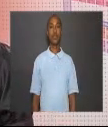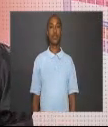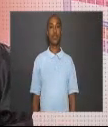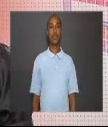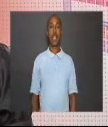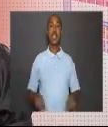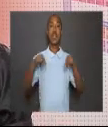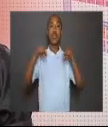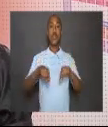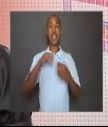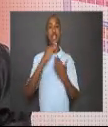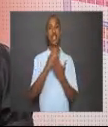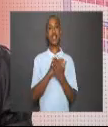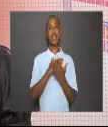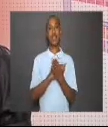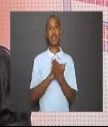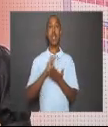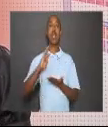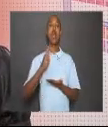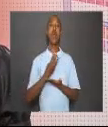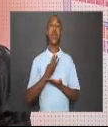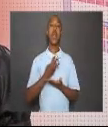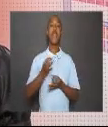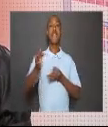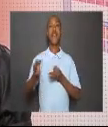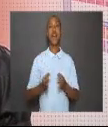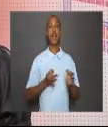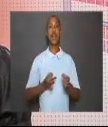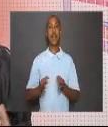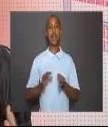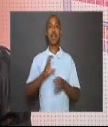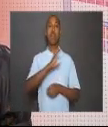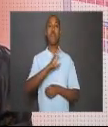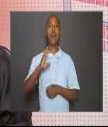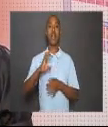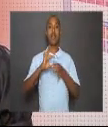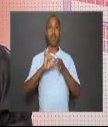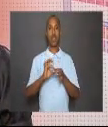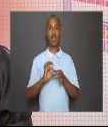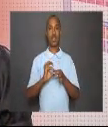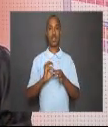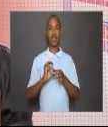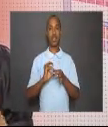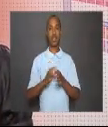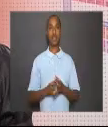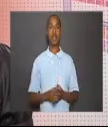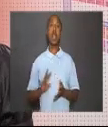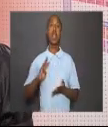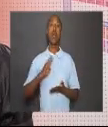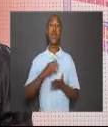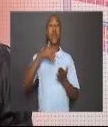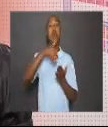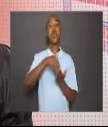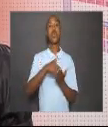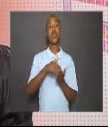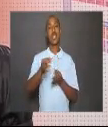In today's lesson, we will define covalent bonding. We will